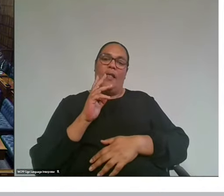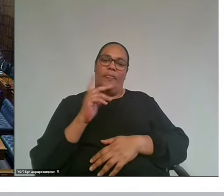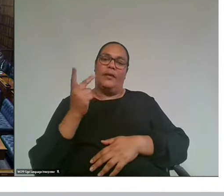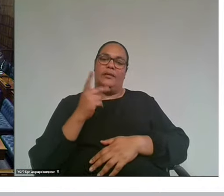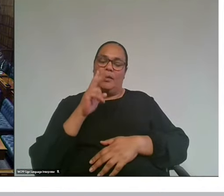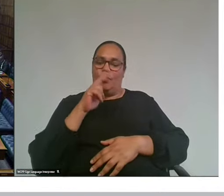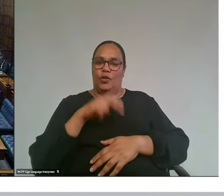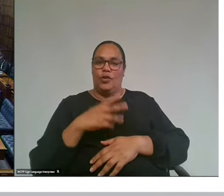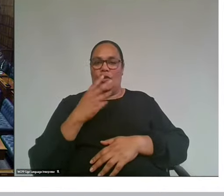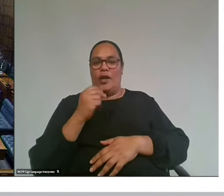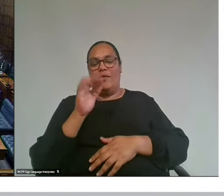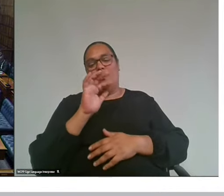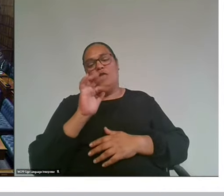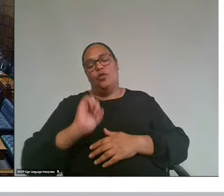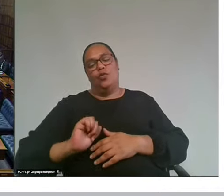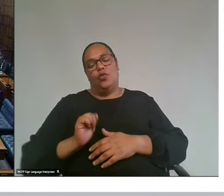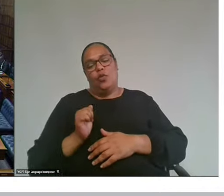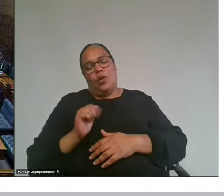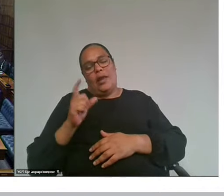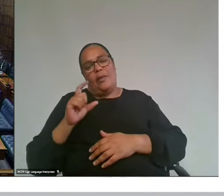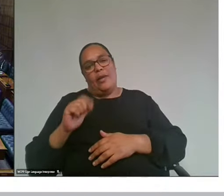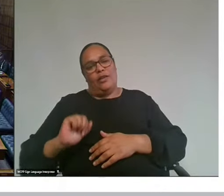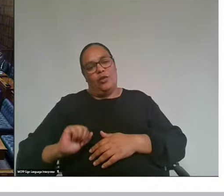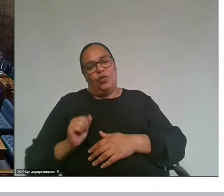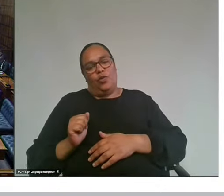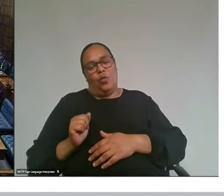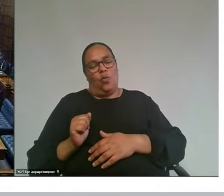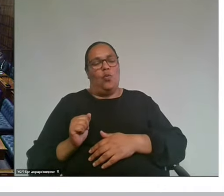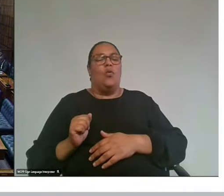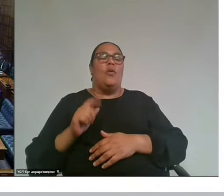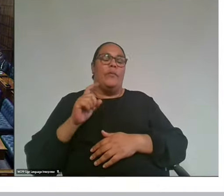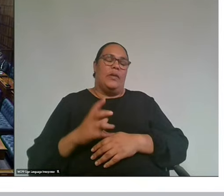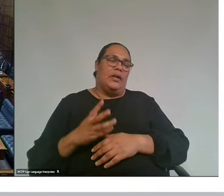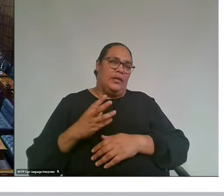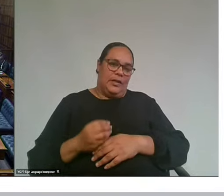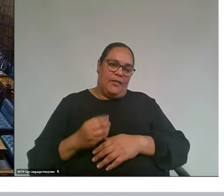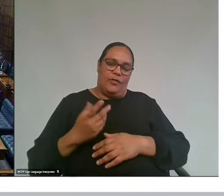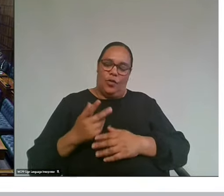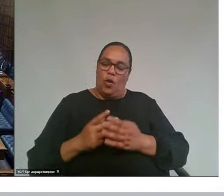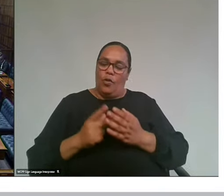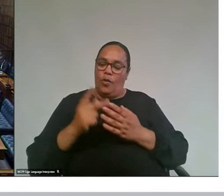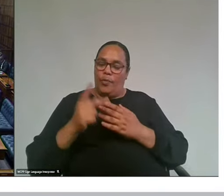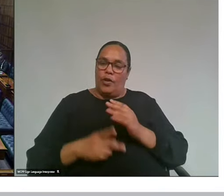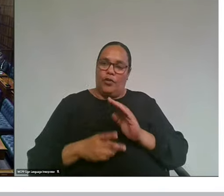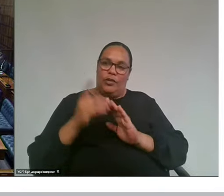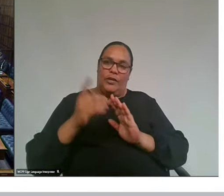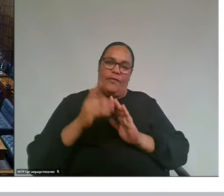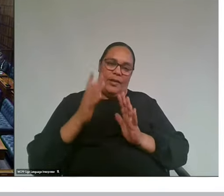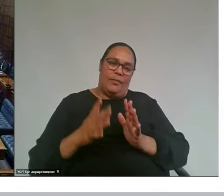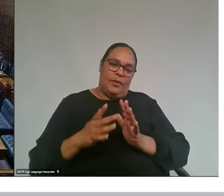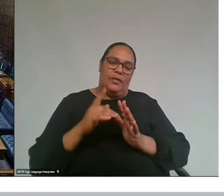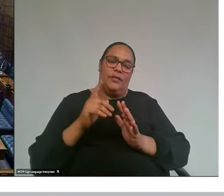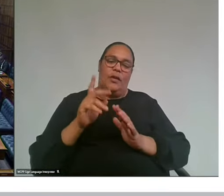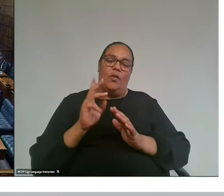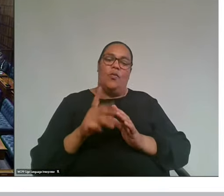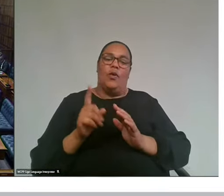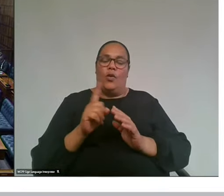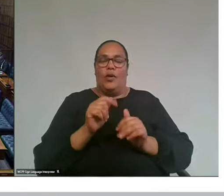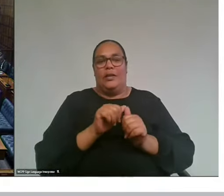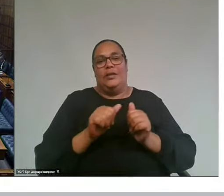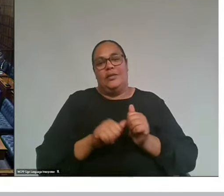also they need to have a storage solution like a battery storage solution so the project developers will actually be